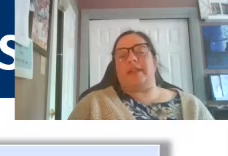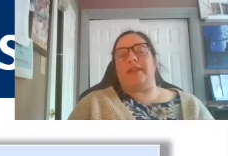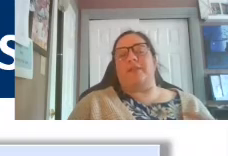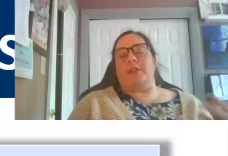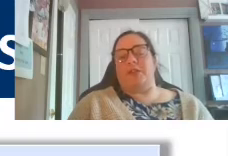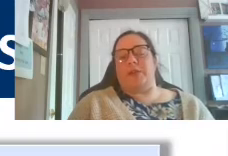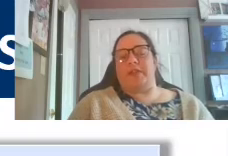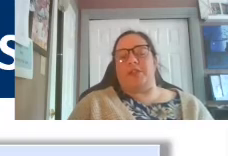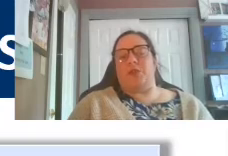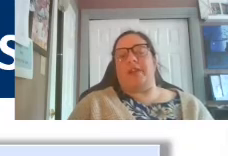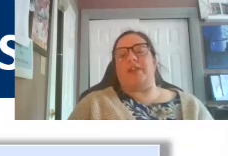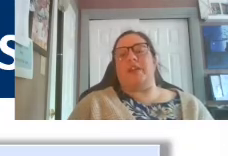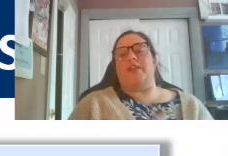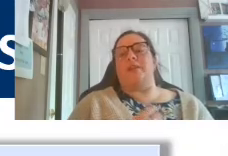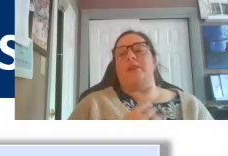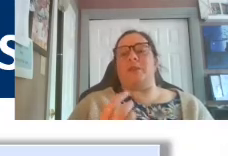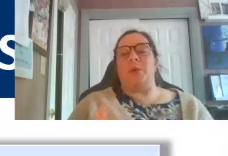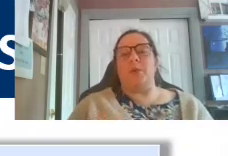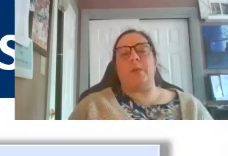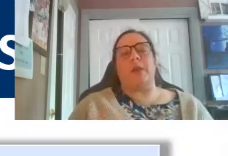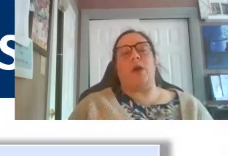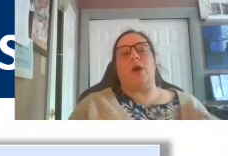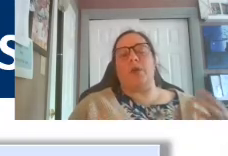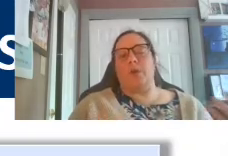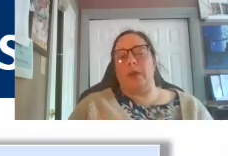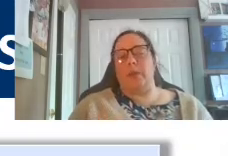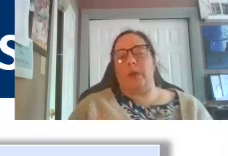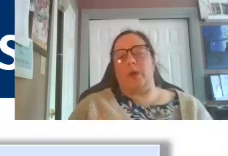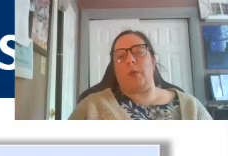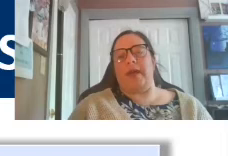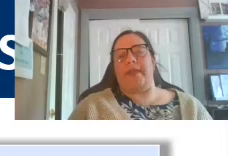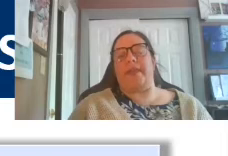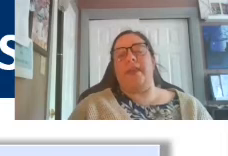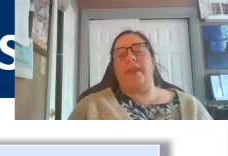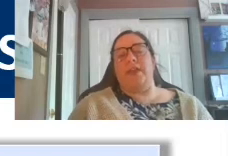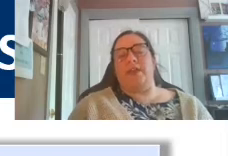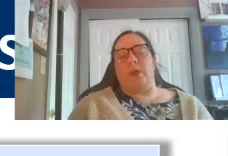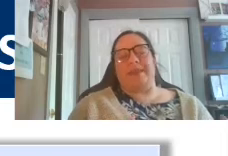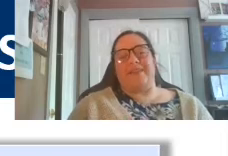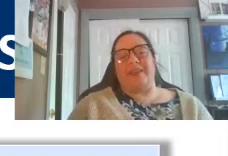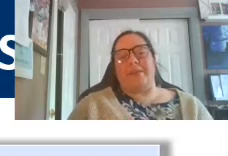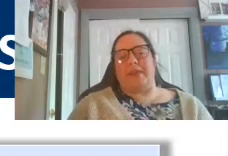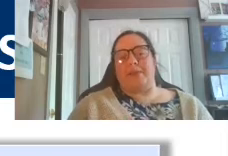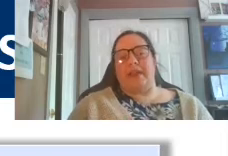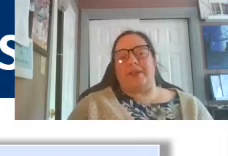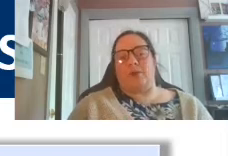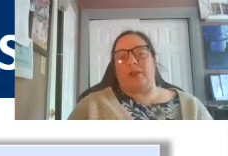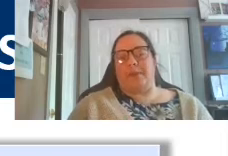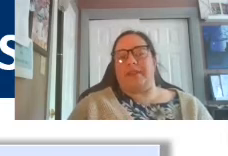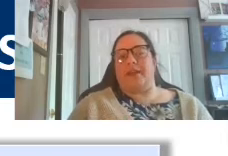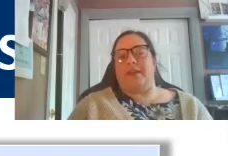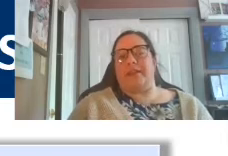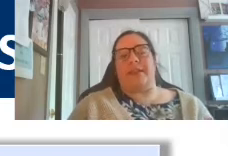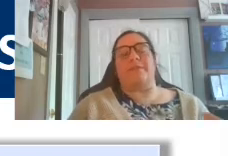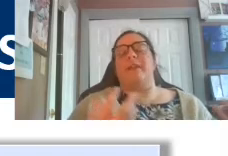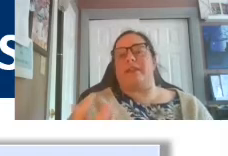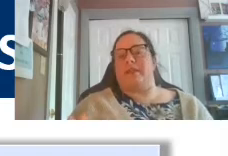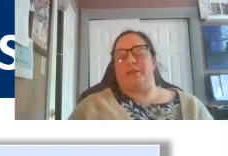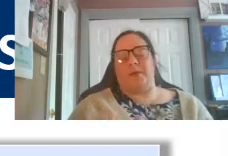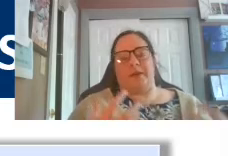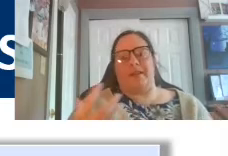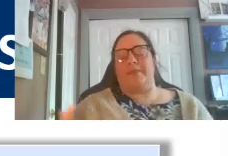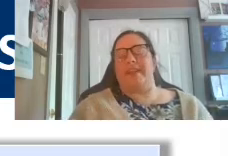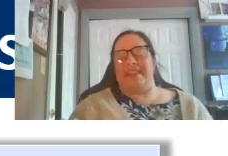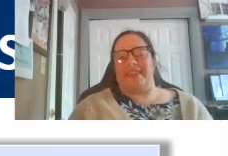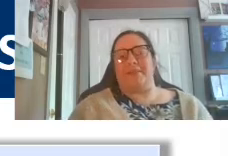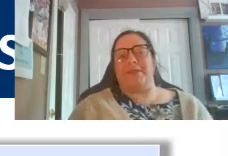in protective what to do with the situation, who can we call? Who can we work with? It's never going to be the protective worker themselves that can